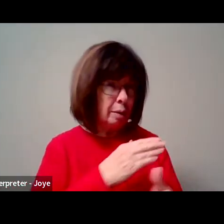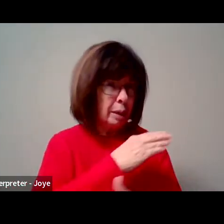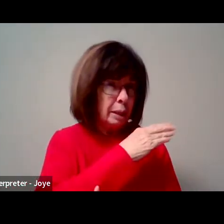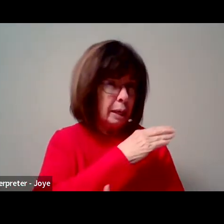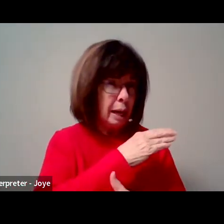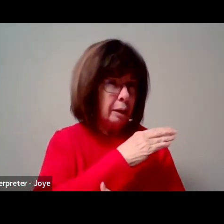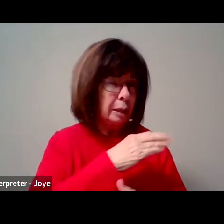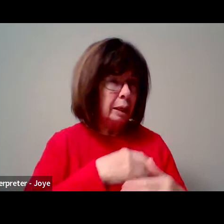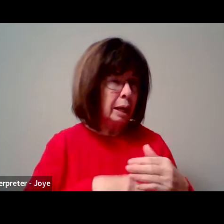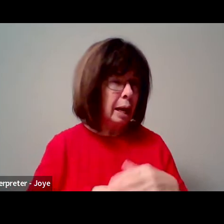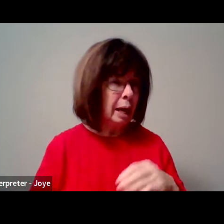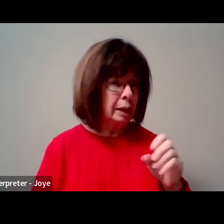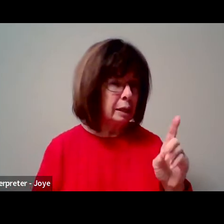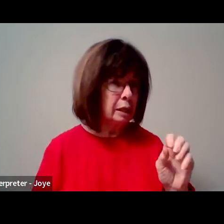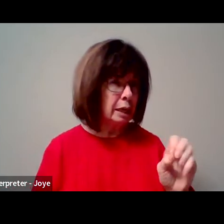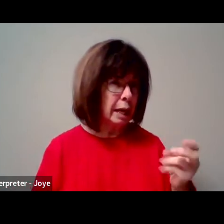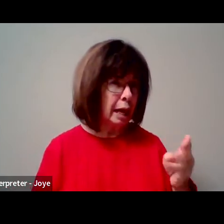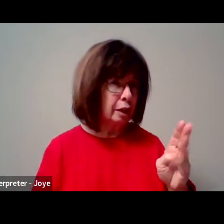dashboard?